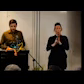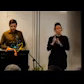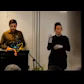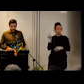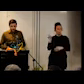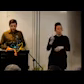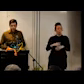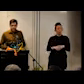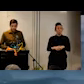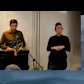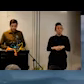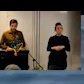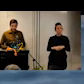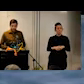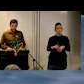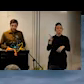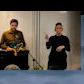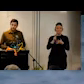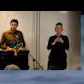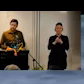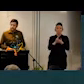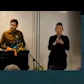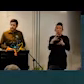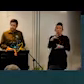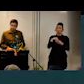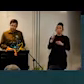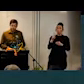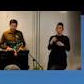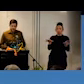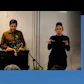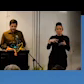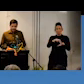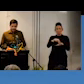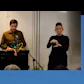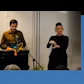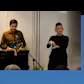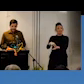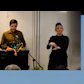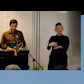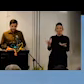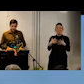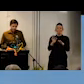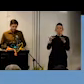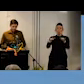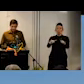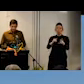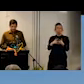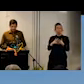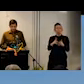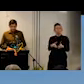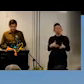So this is a video of surfers out in the ocean. And nowadays,